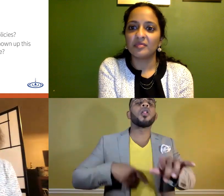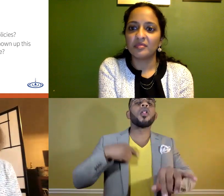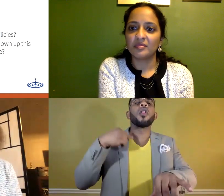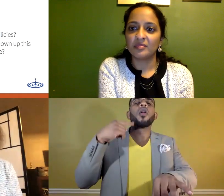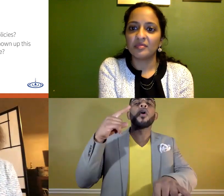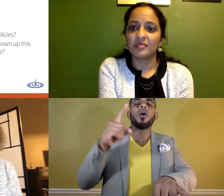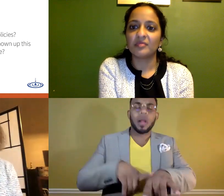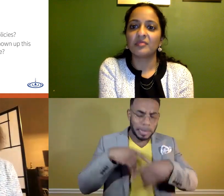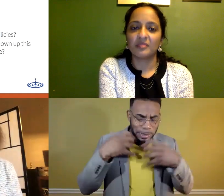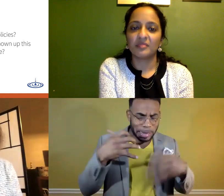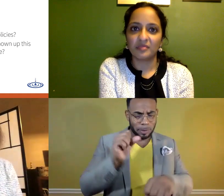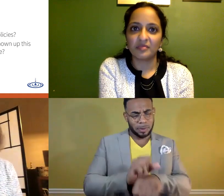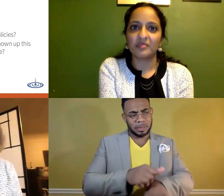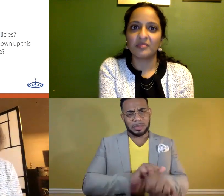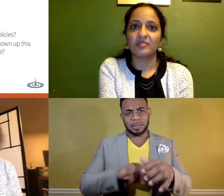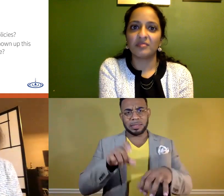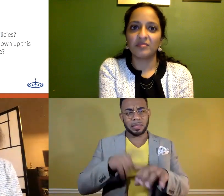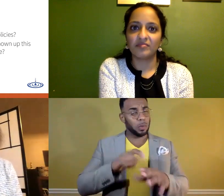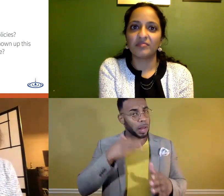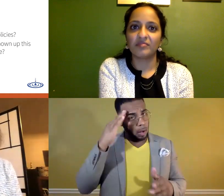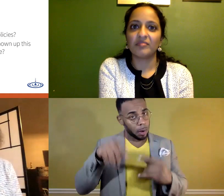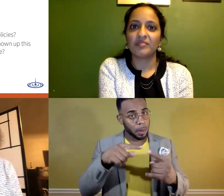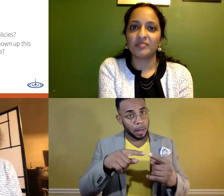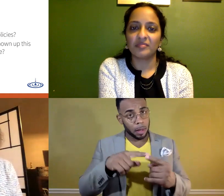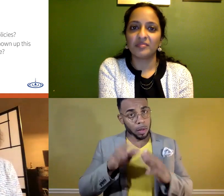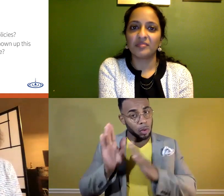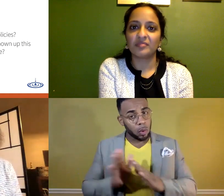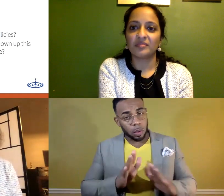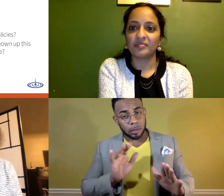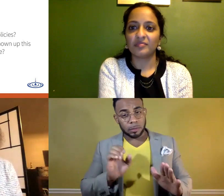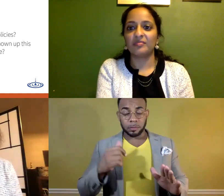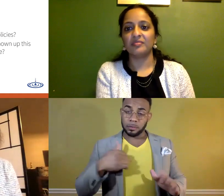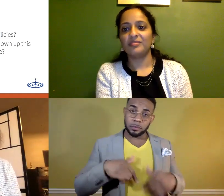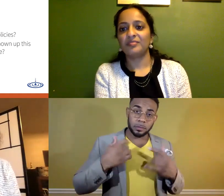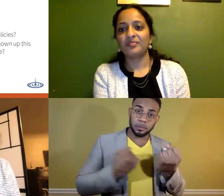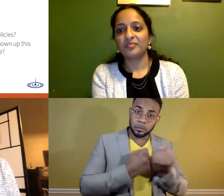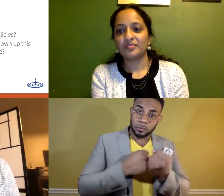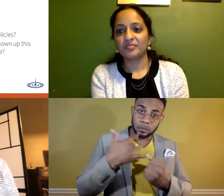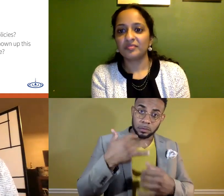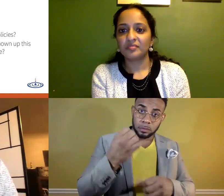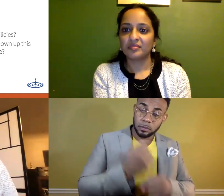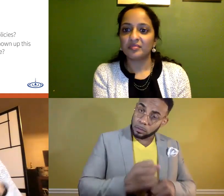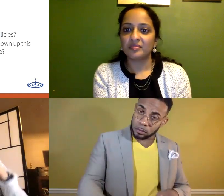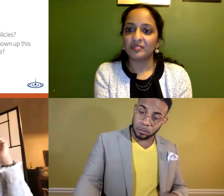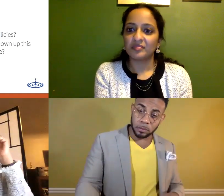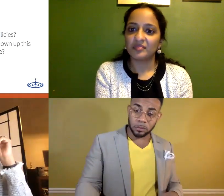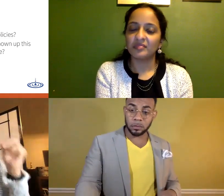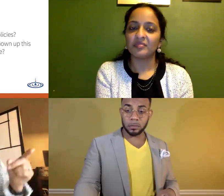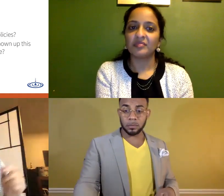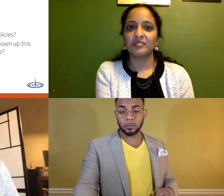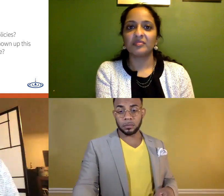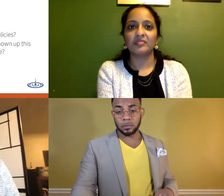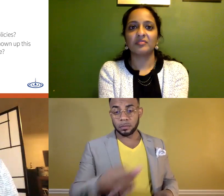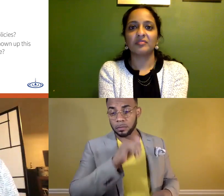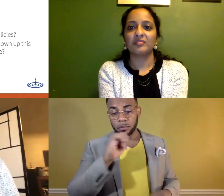a lot of work. And what I know about the organizers that I have been supporting over these years is that